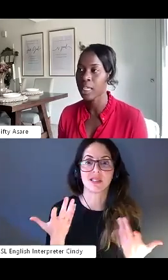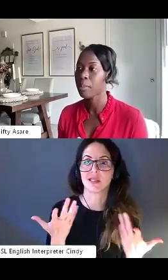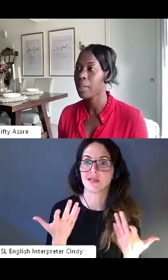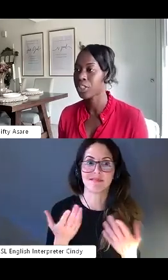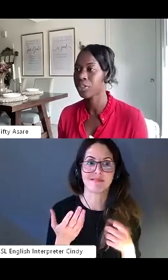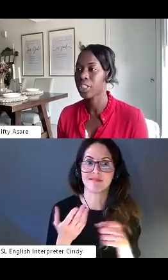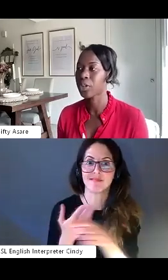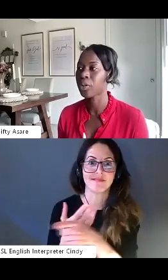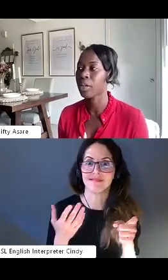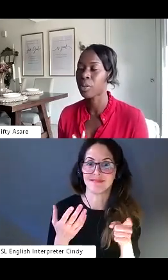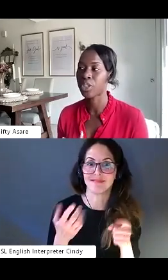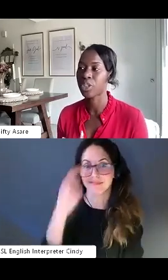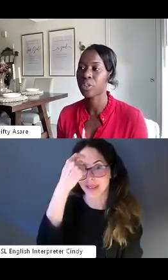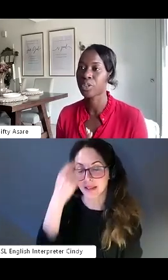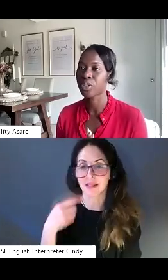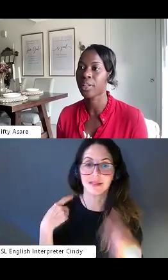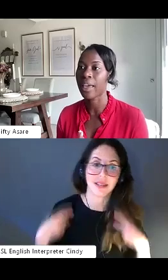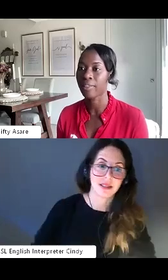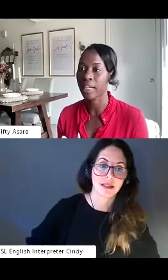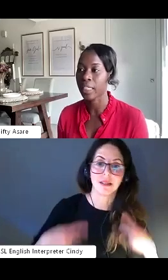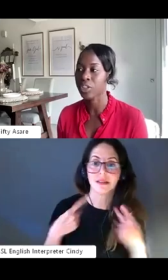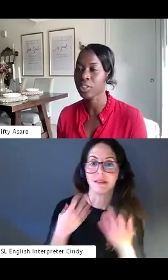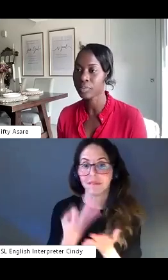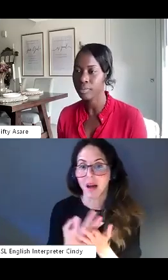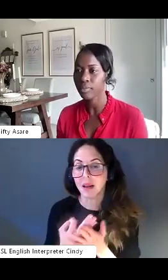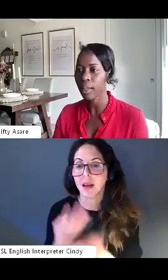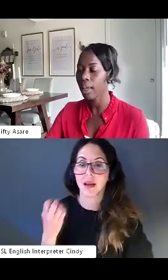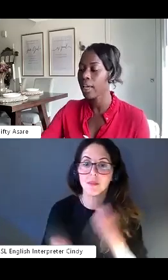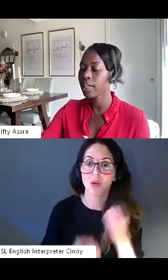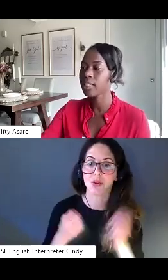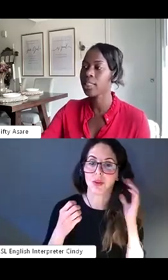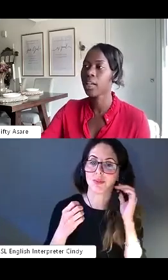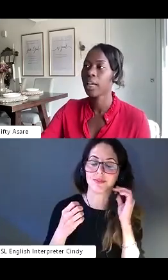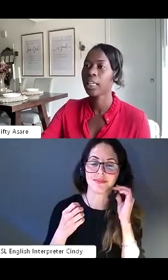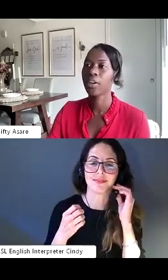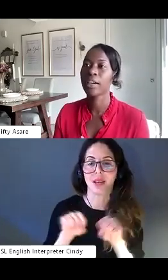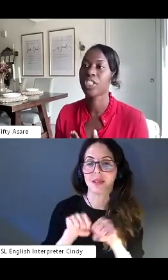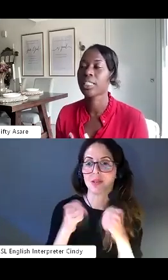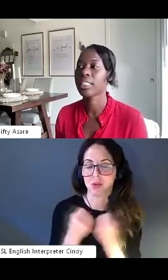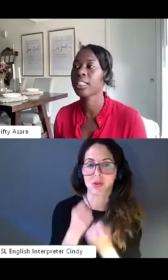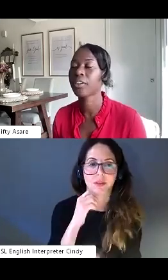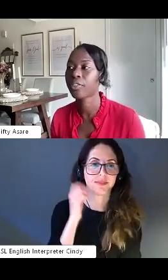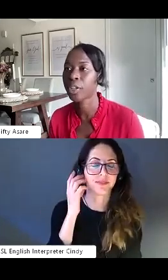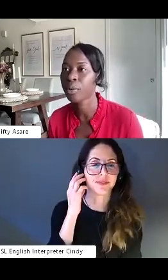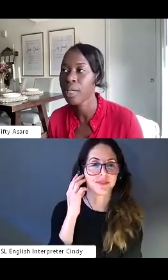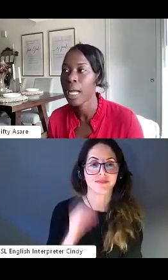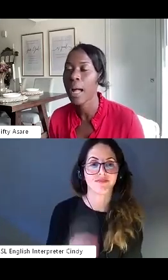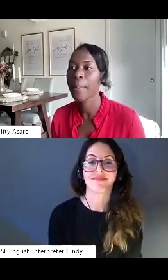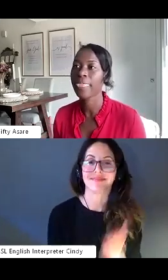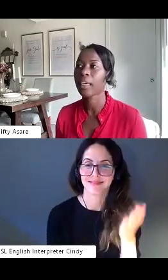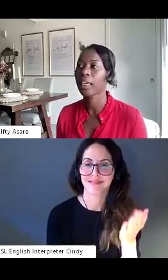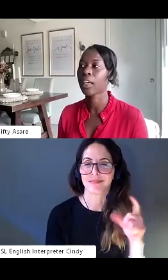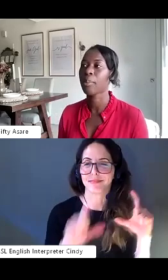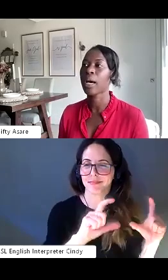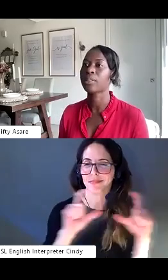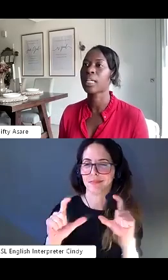really: mental, physical, emotional, social, and financial. And here I've just listed a few,